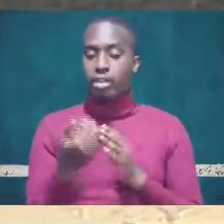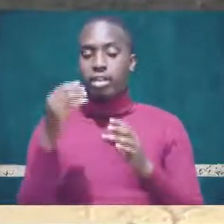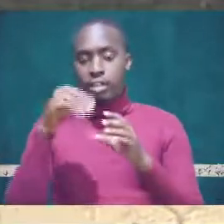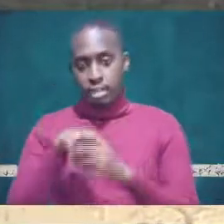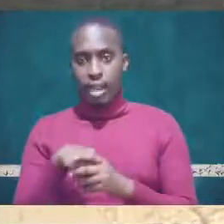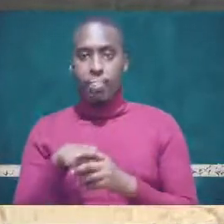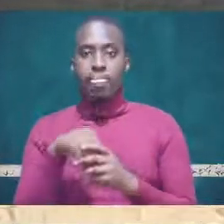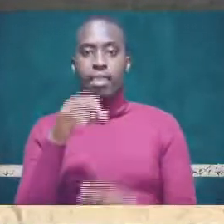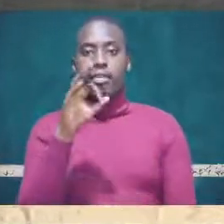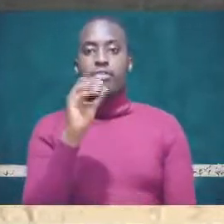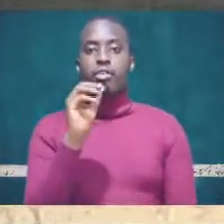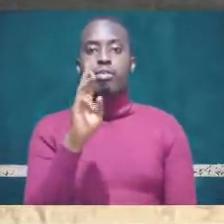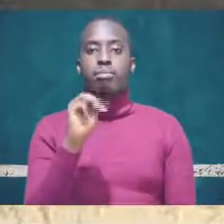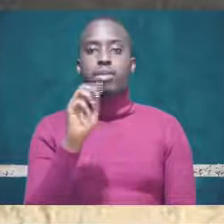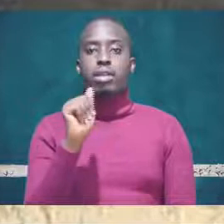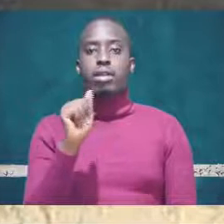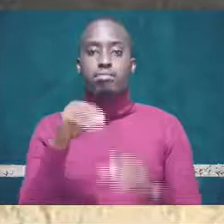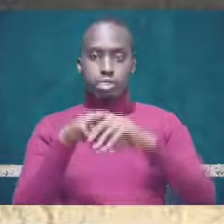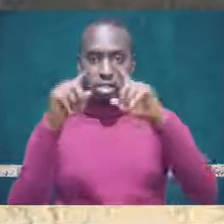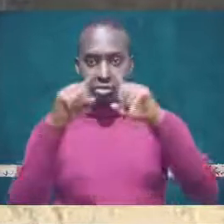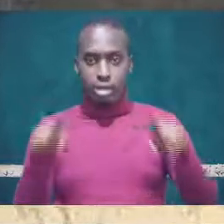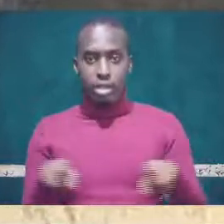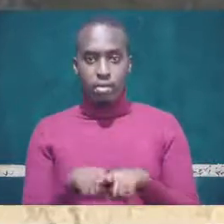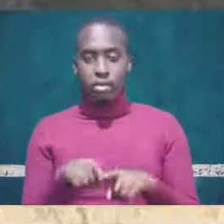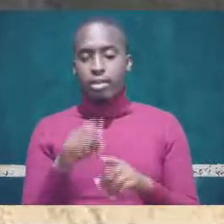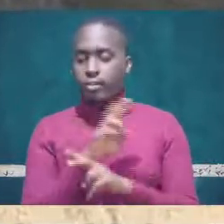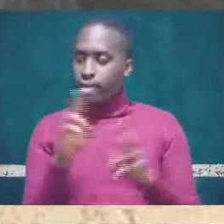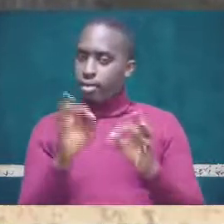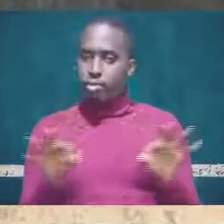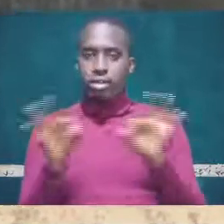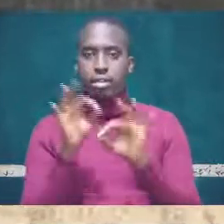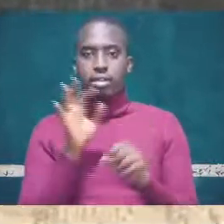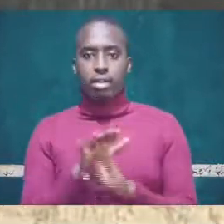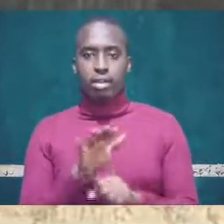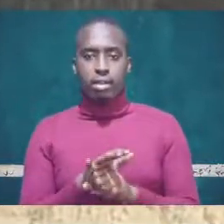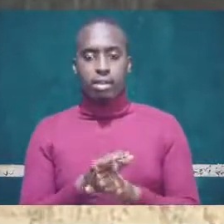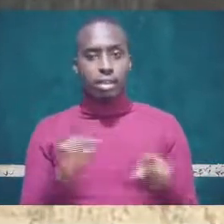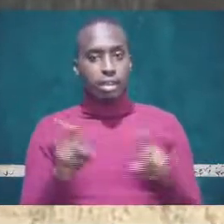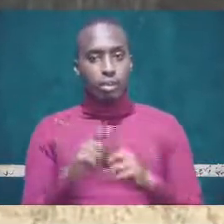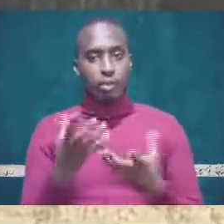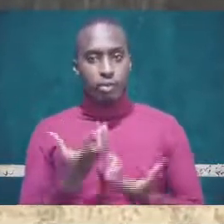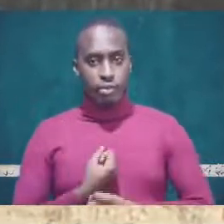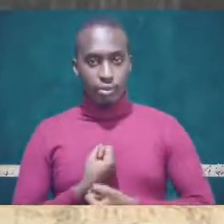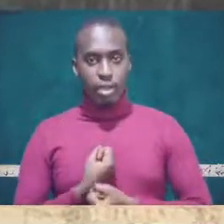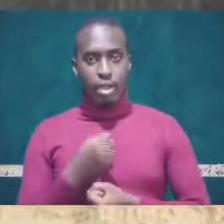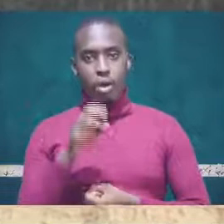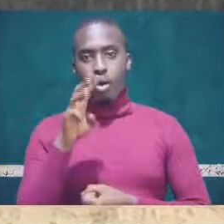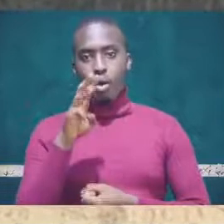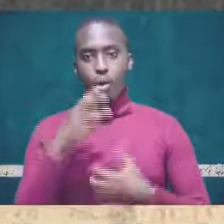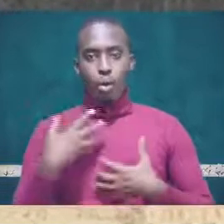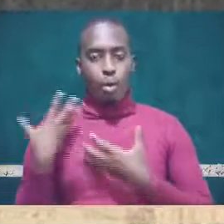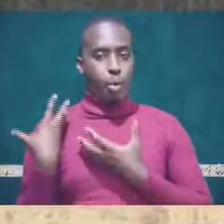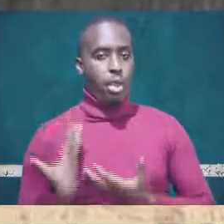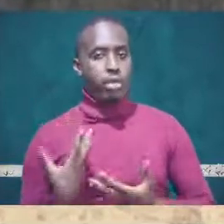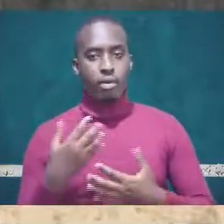the magic triangle. It's very important, magic triangle. You also have weight of a body